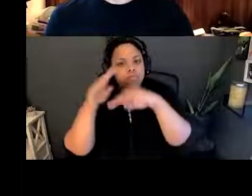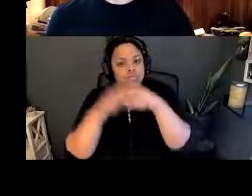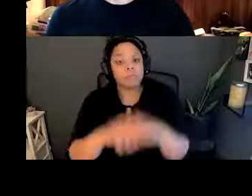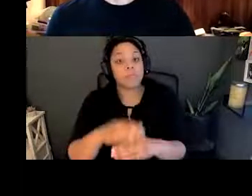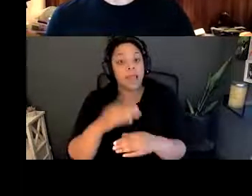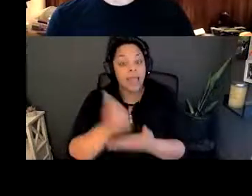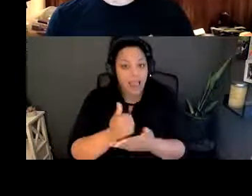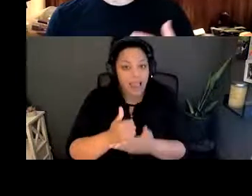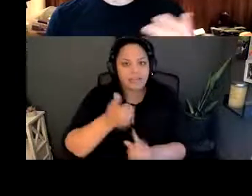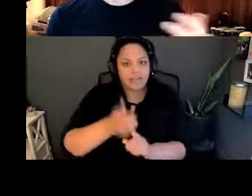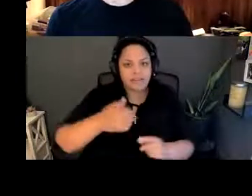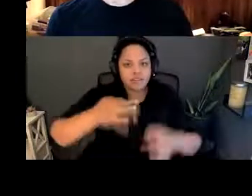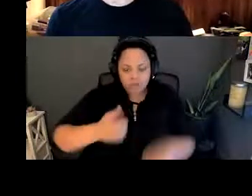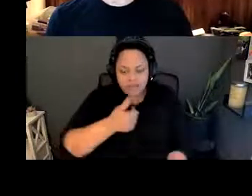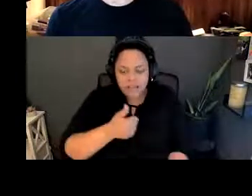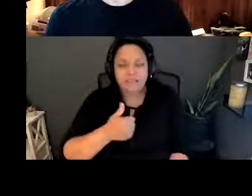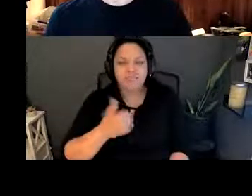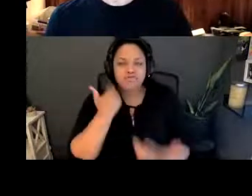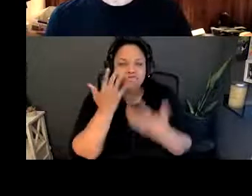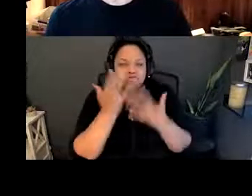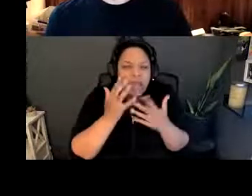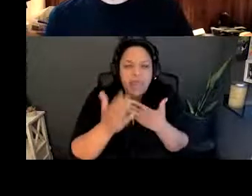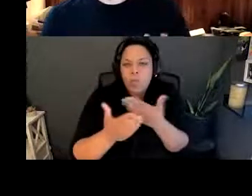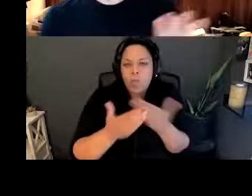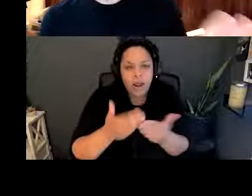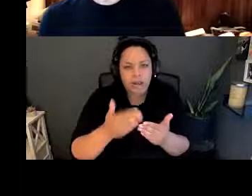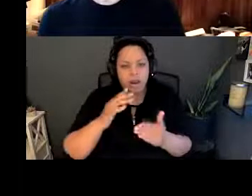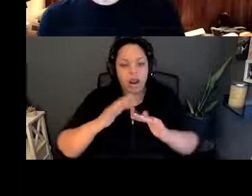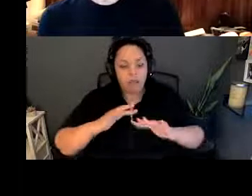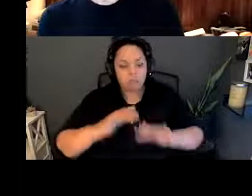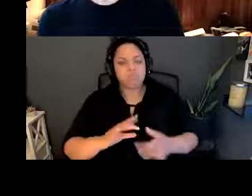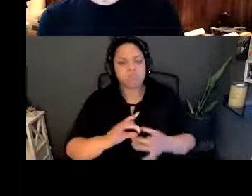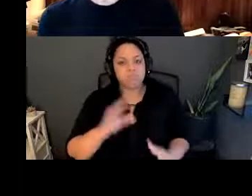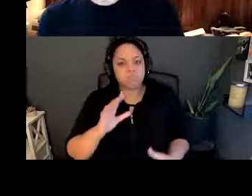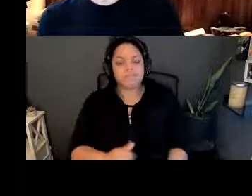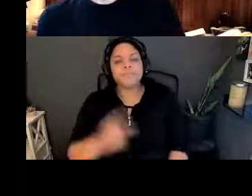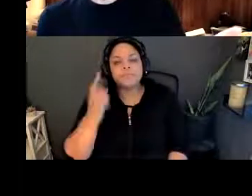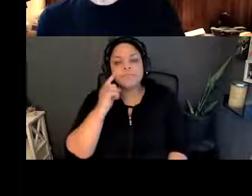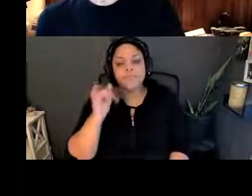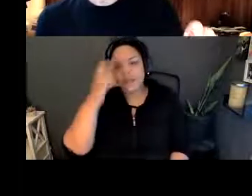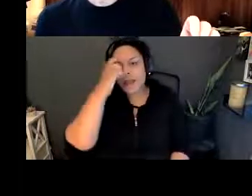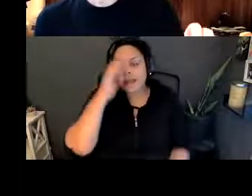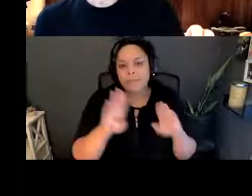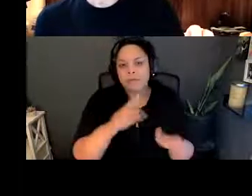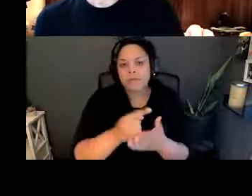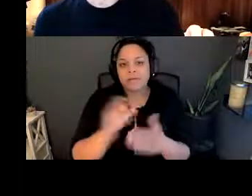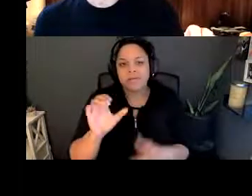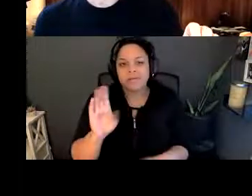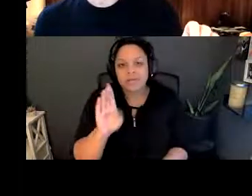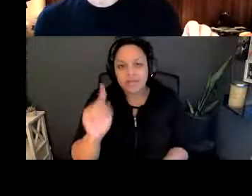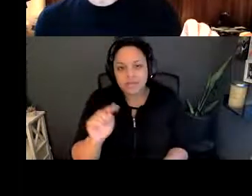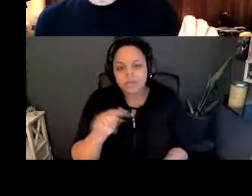feelings, shame or whatever feeling arises. Like in a cognitive behavioral therapy, we're going to help